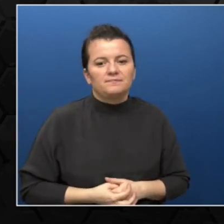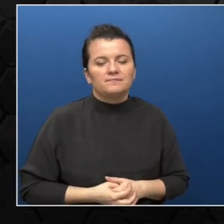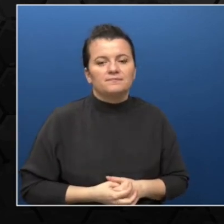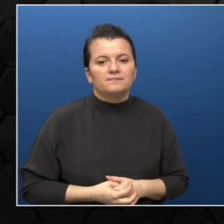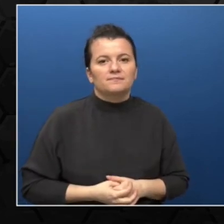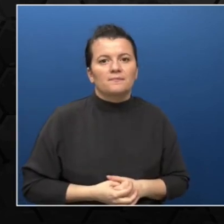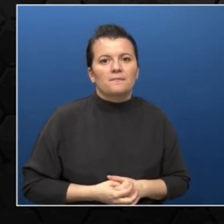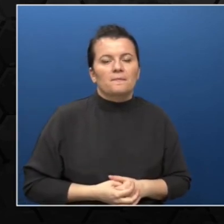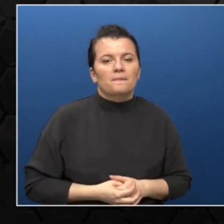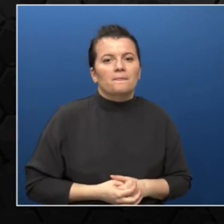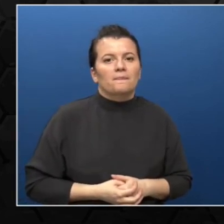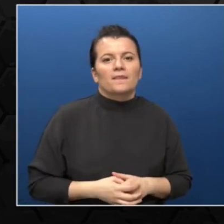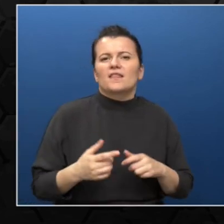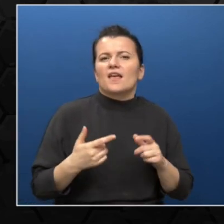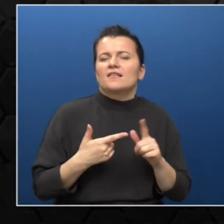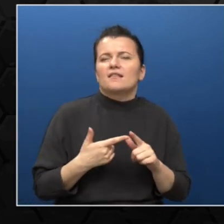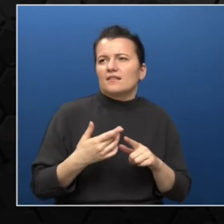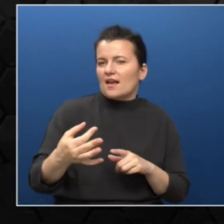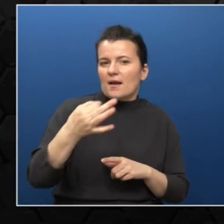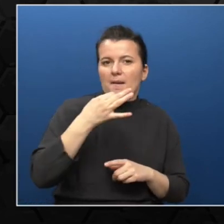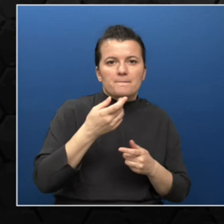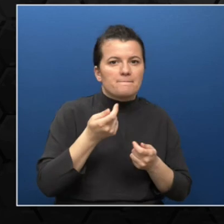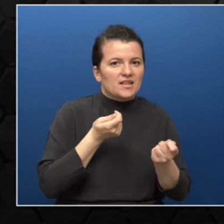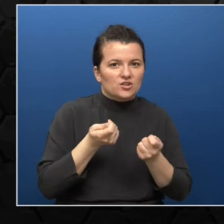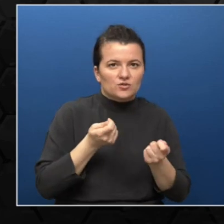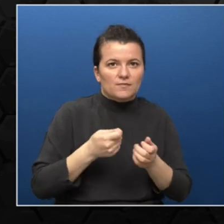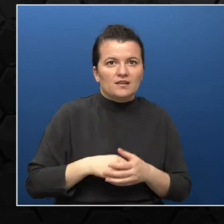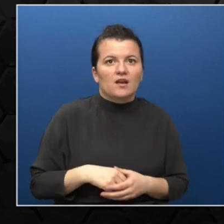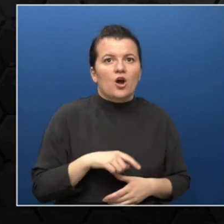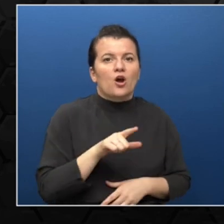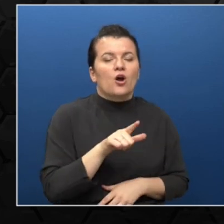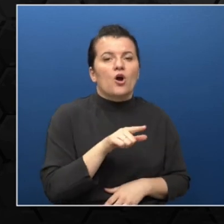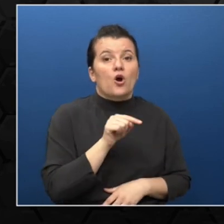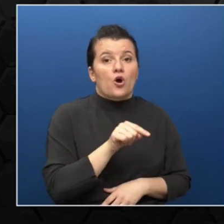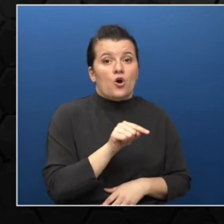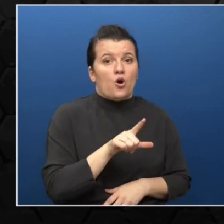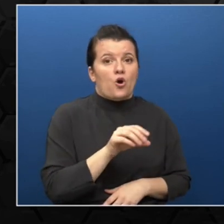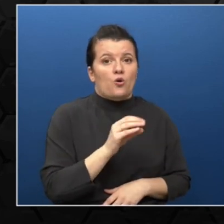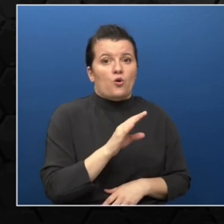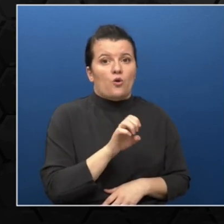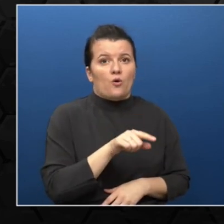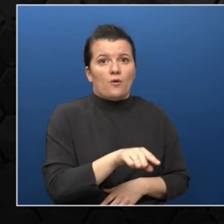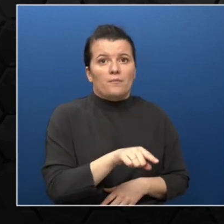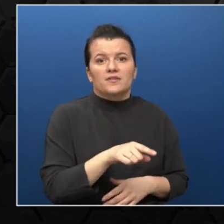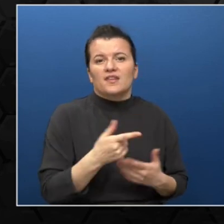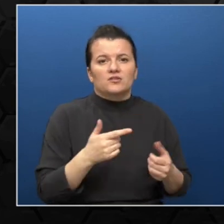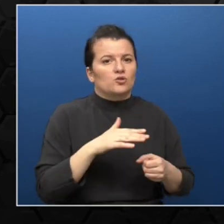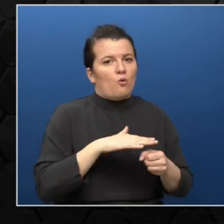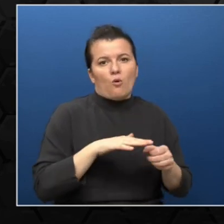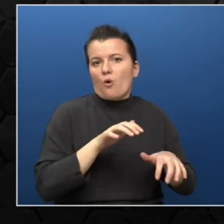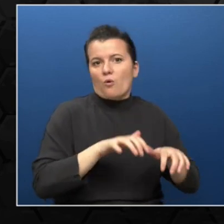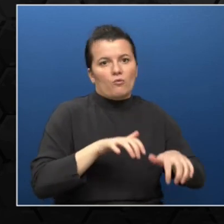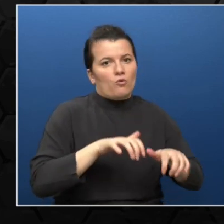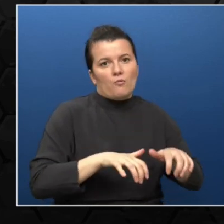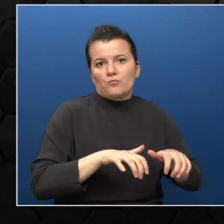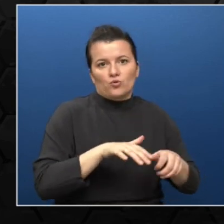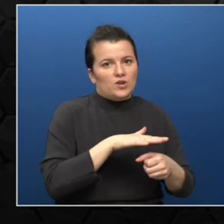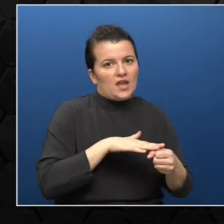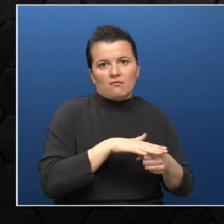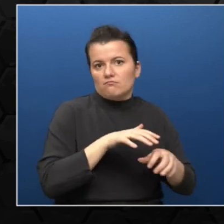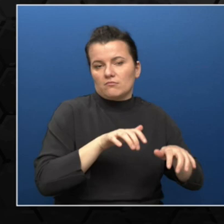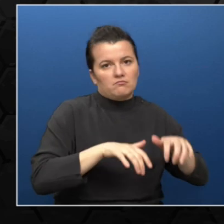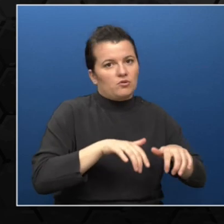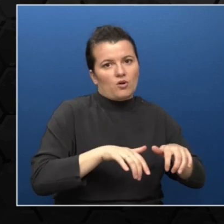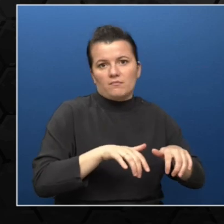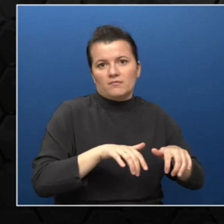management, Lobe is a completely local application. So you have you